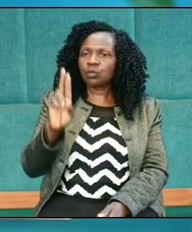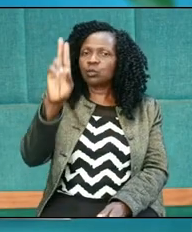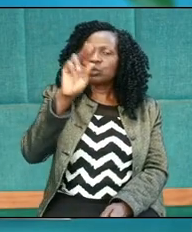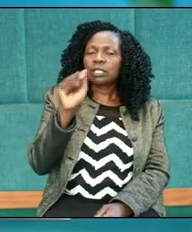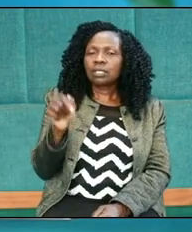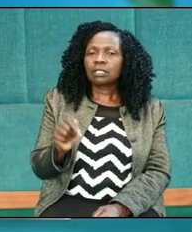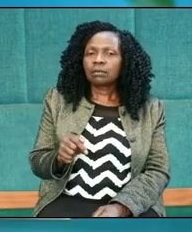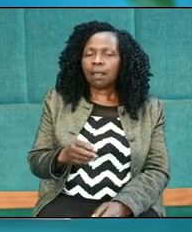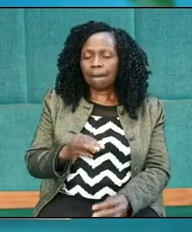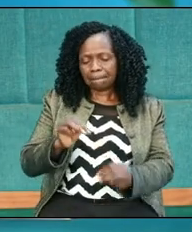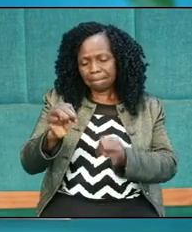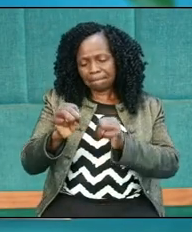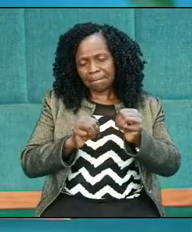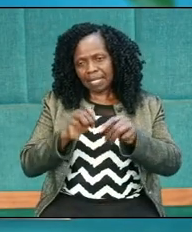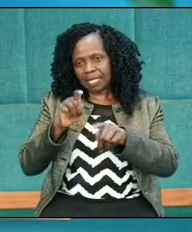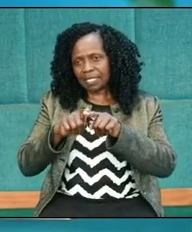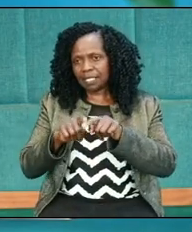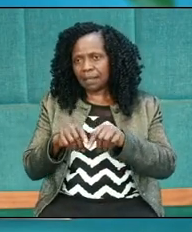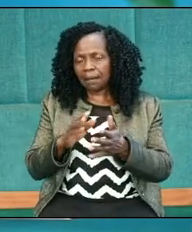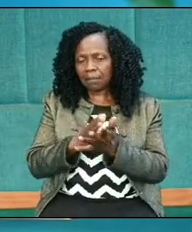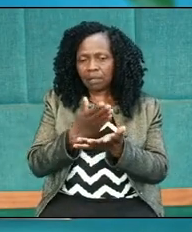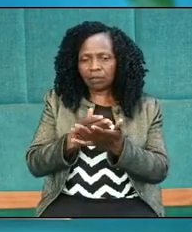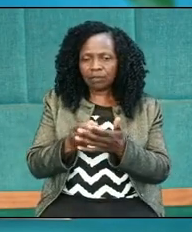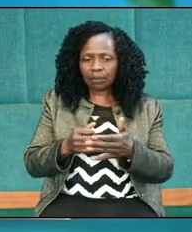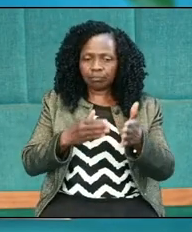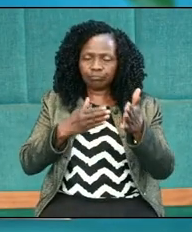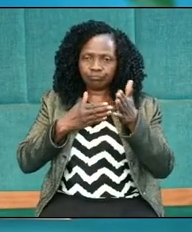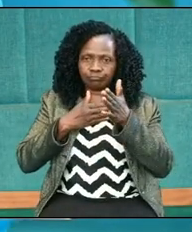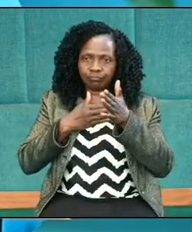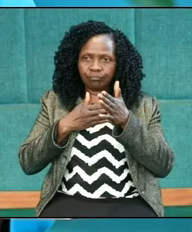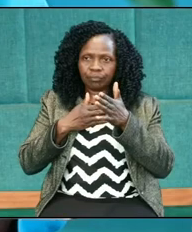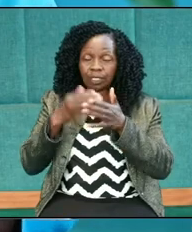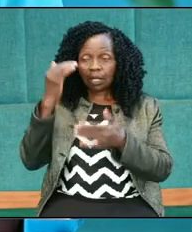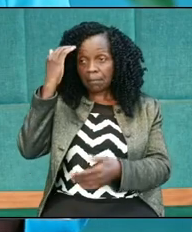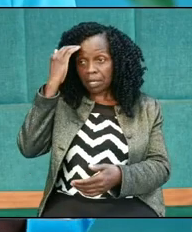I'm managing, and we'll be looking at that as part of the preventing mental illness.